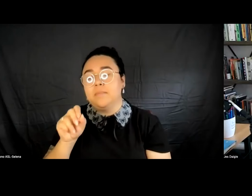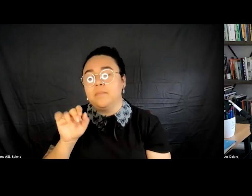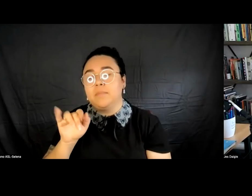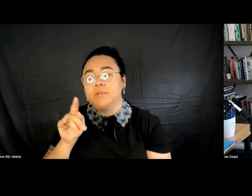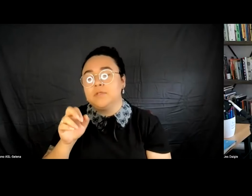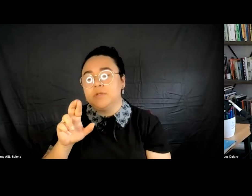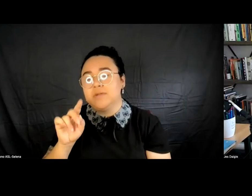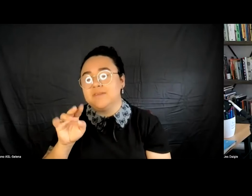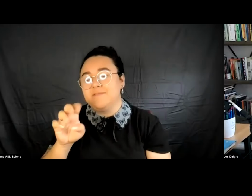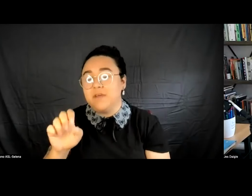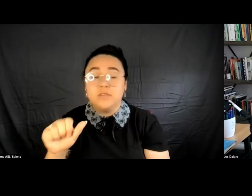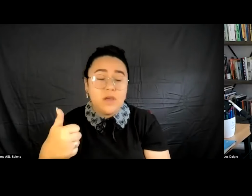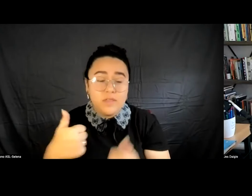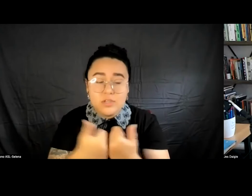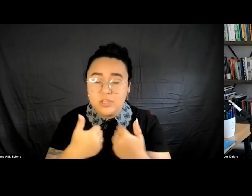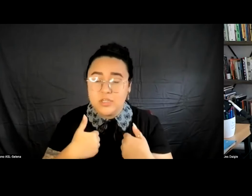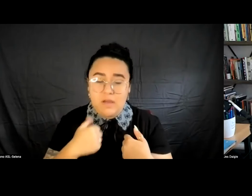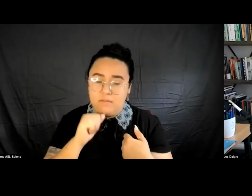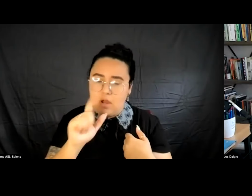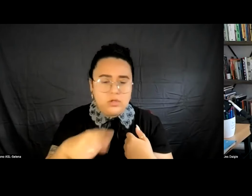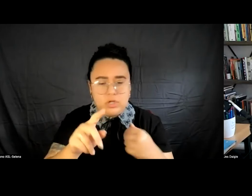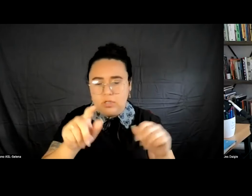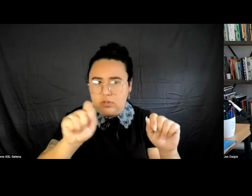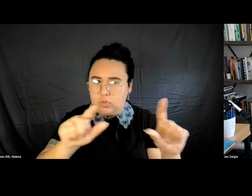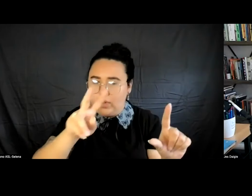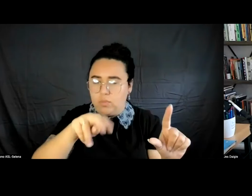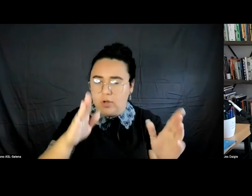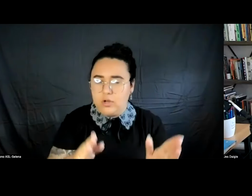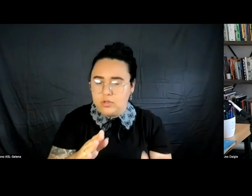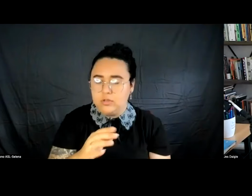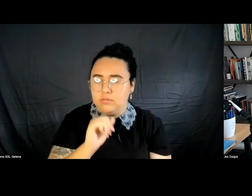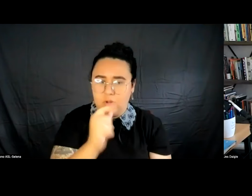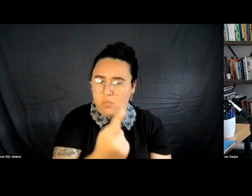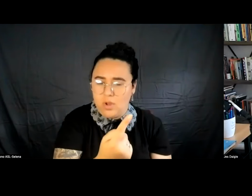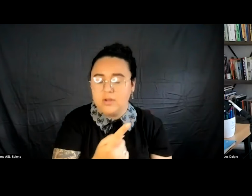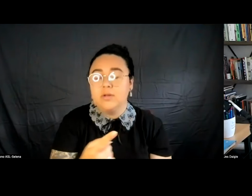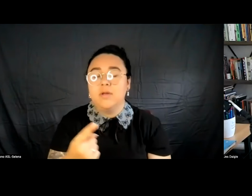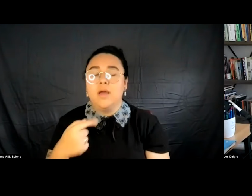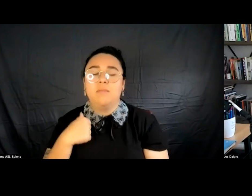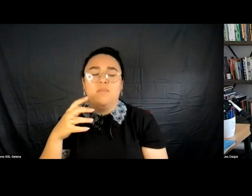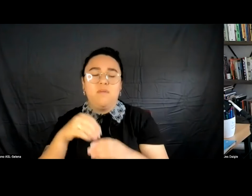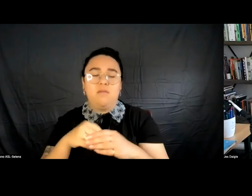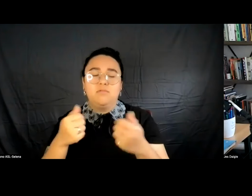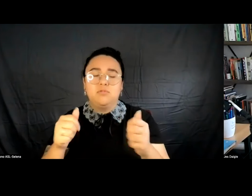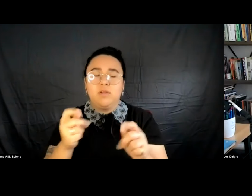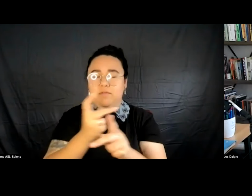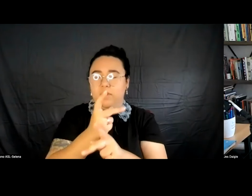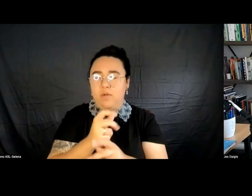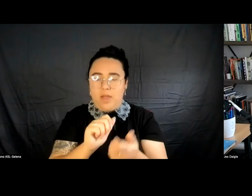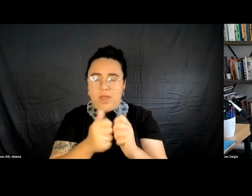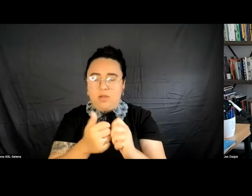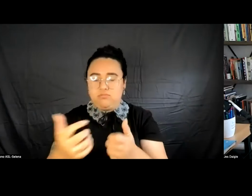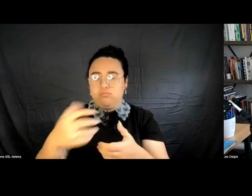the projects that I've been involved in, is just kind of trying to think that through, especially